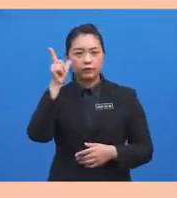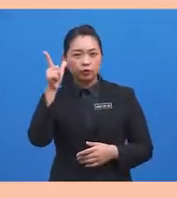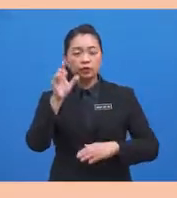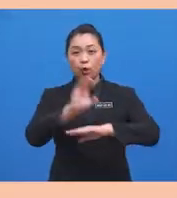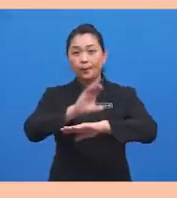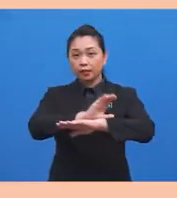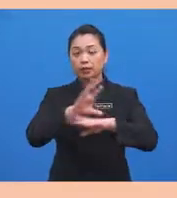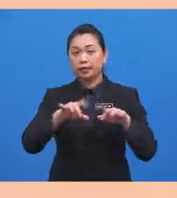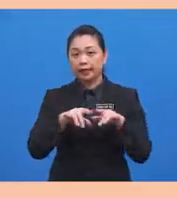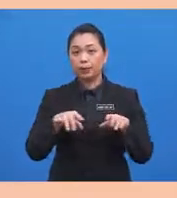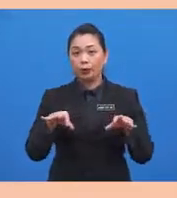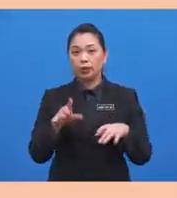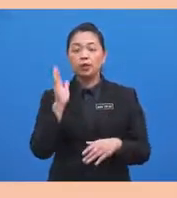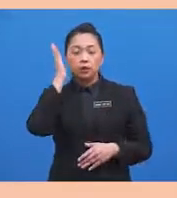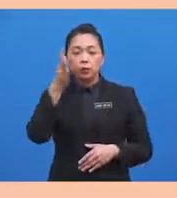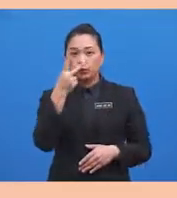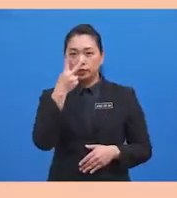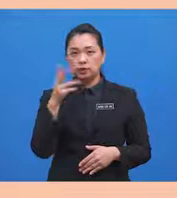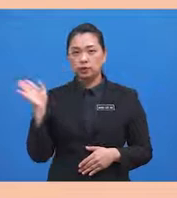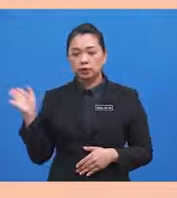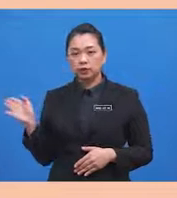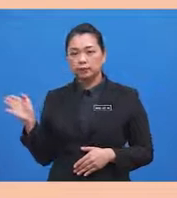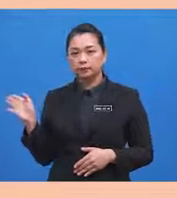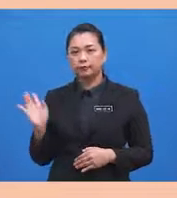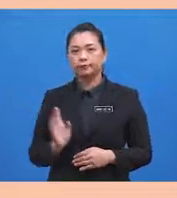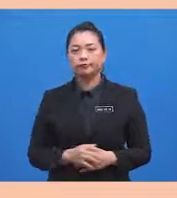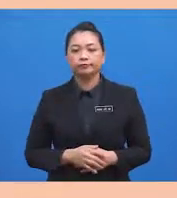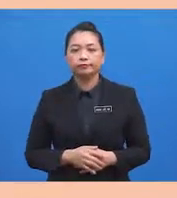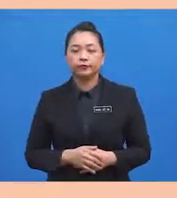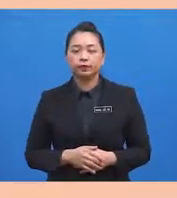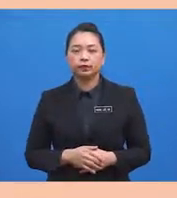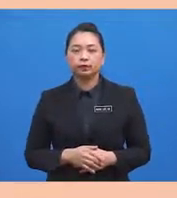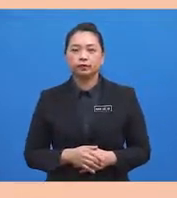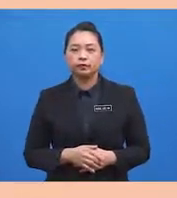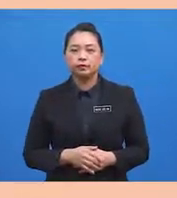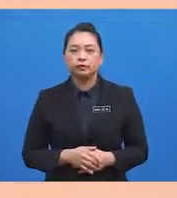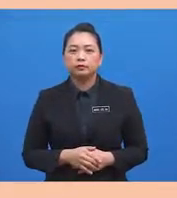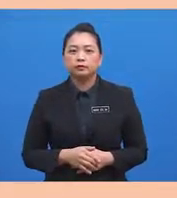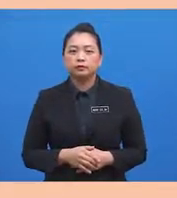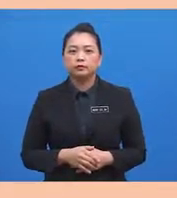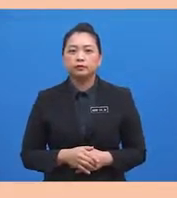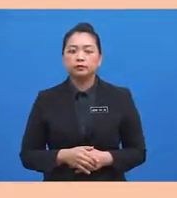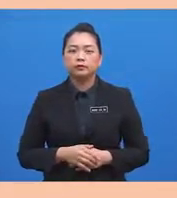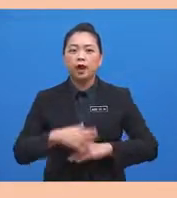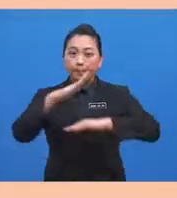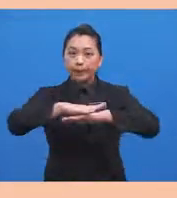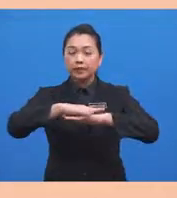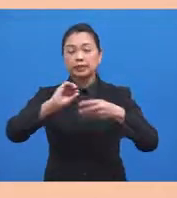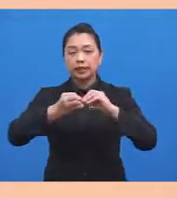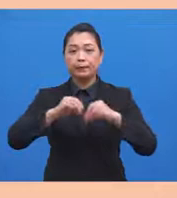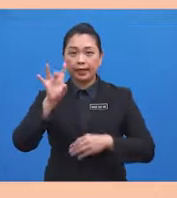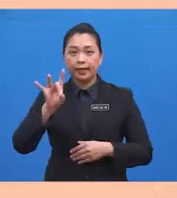look at the computer keyboard, you will see this punctuation mark. Asterisk. Above the number